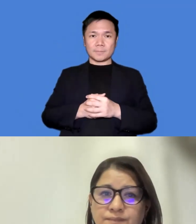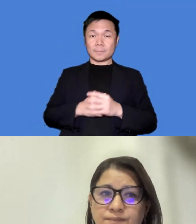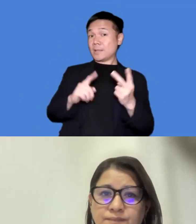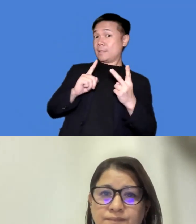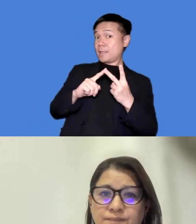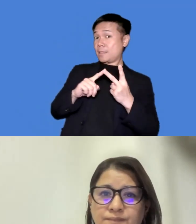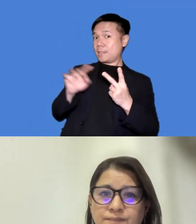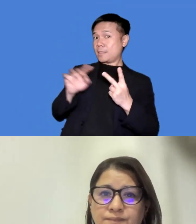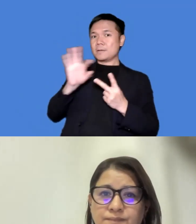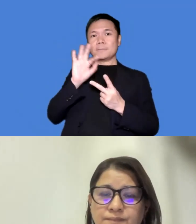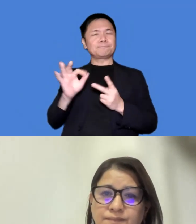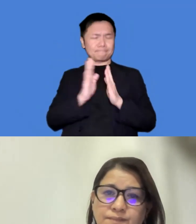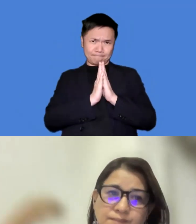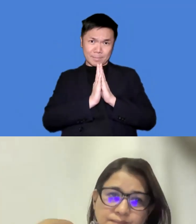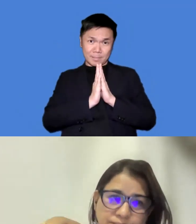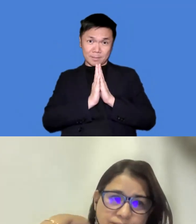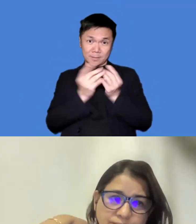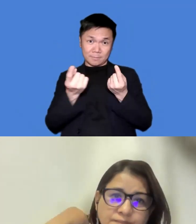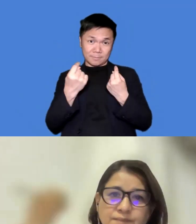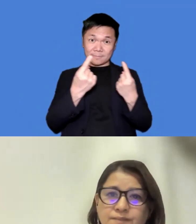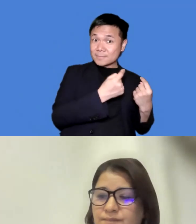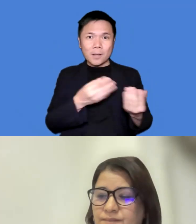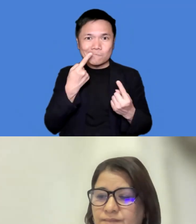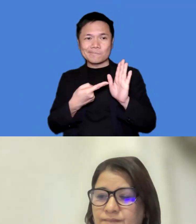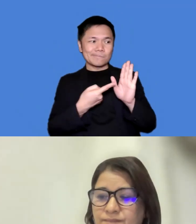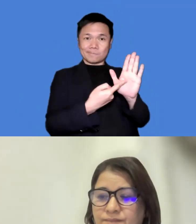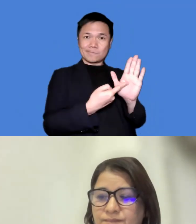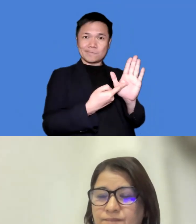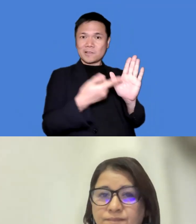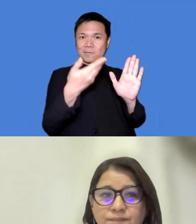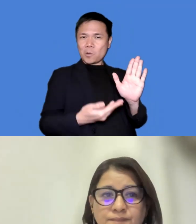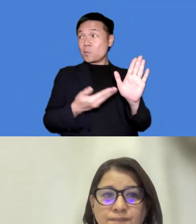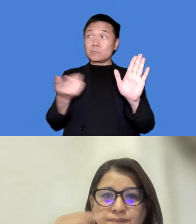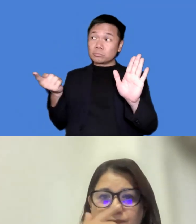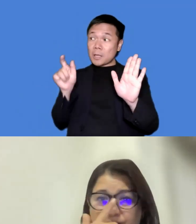that, we request you to tell us who should submit them.